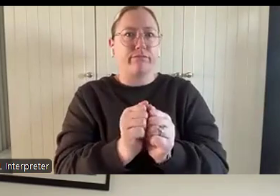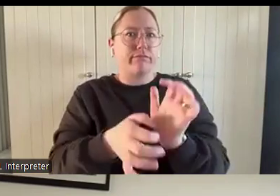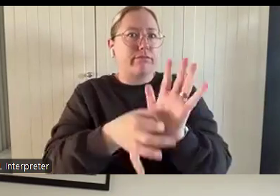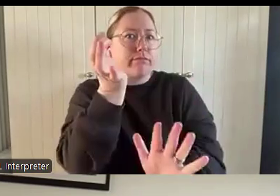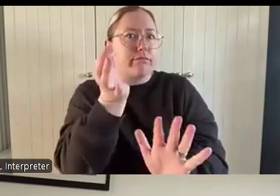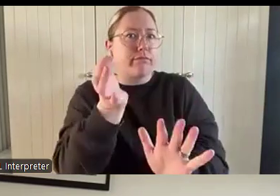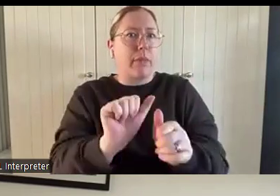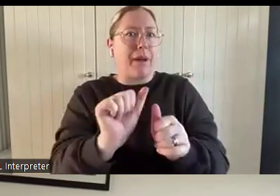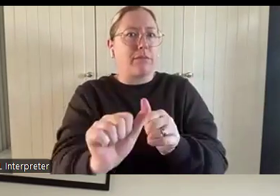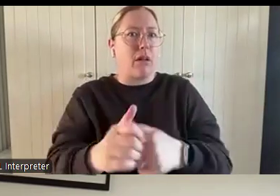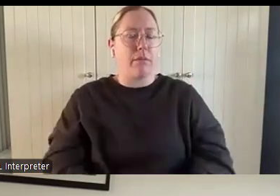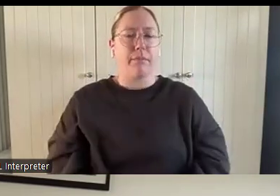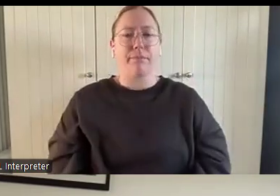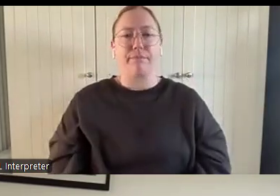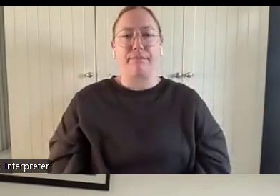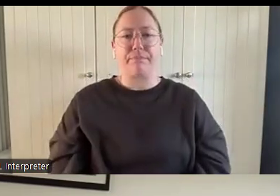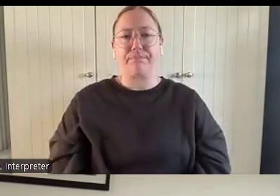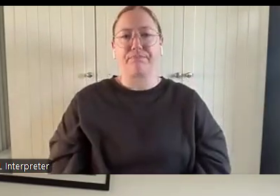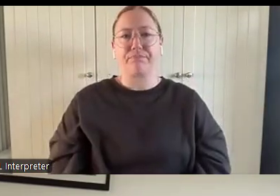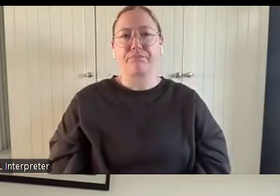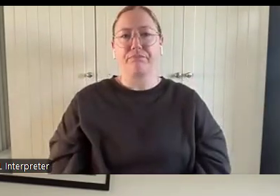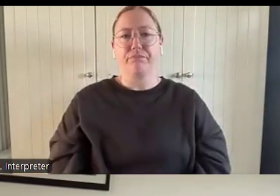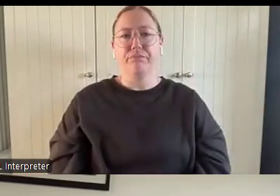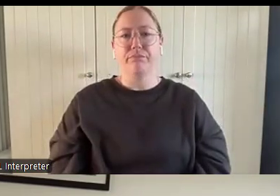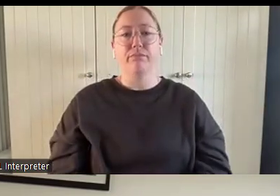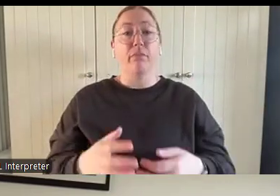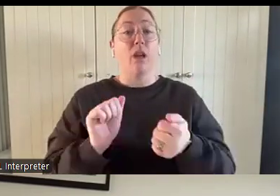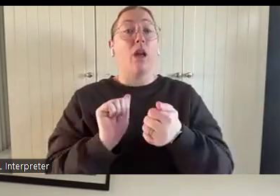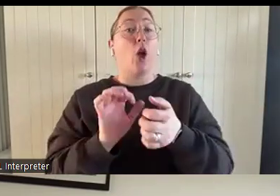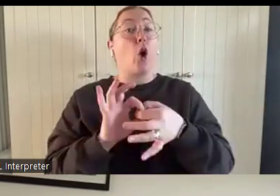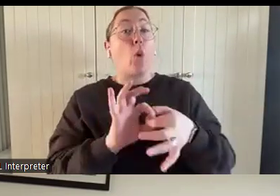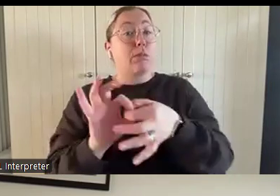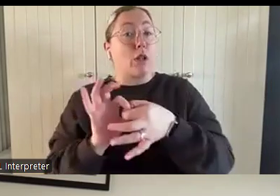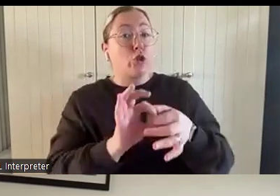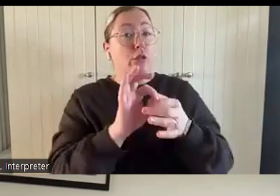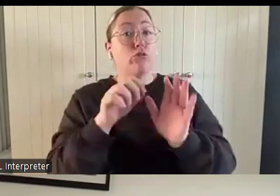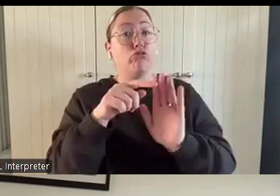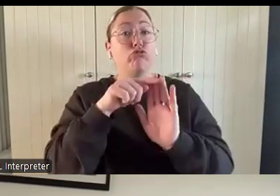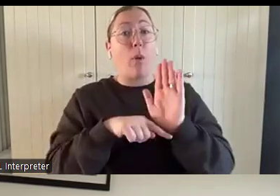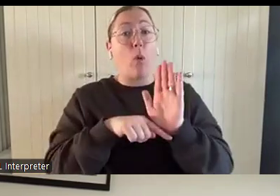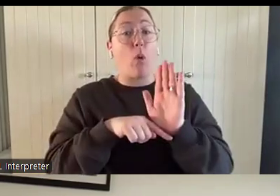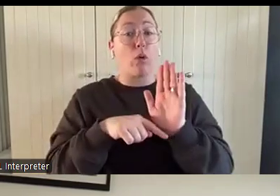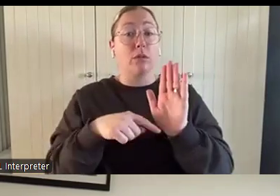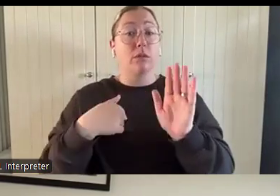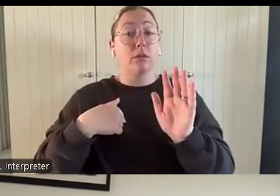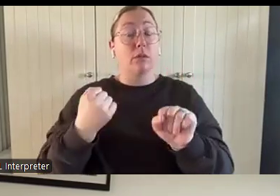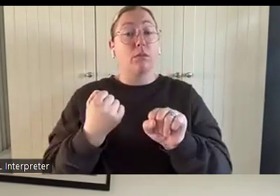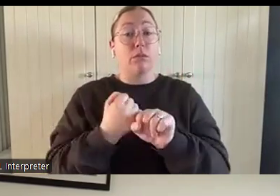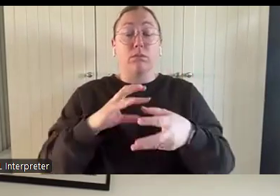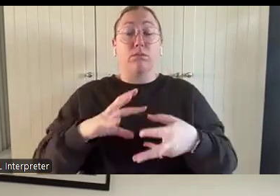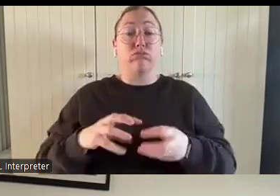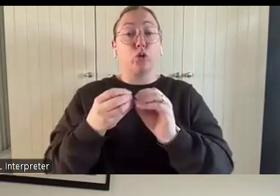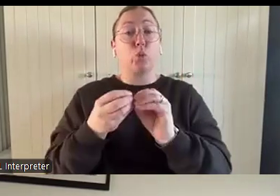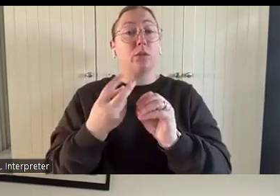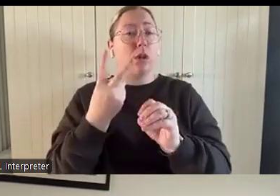future. There is a co-production report that we produced a couple of years ago, and I'll send it to Liddy. So if you are interested in